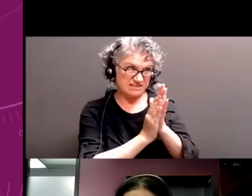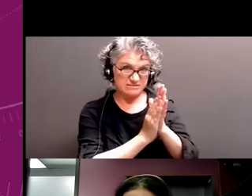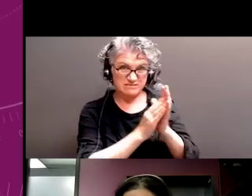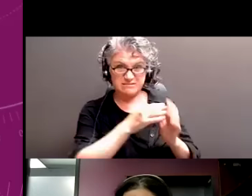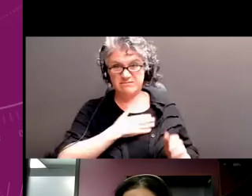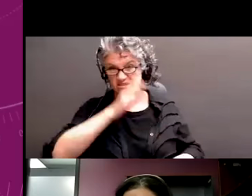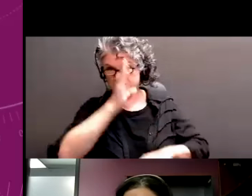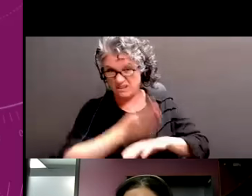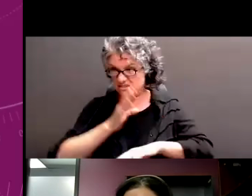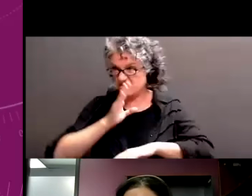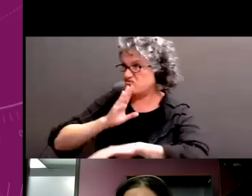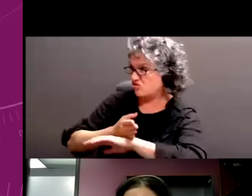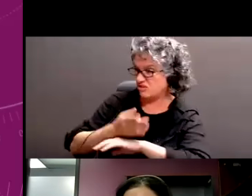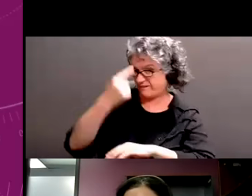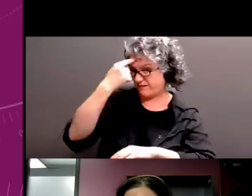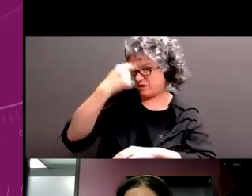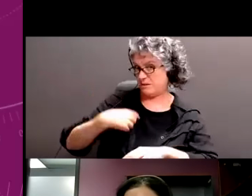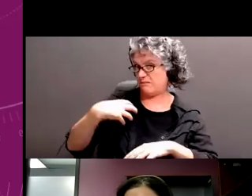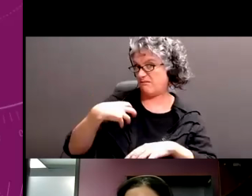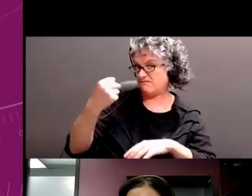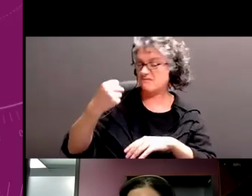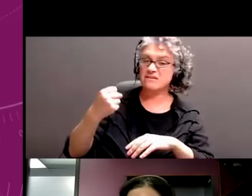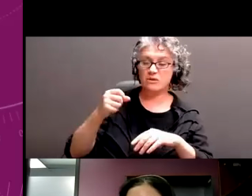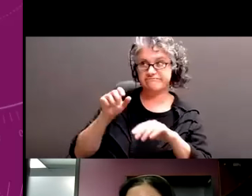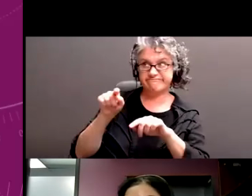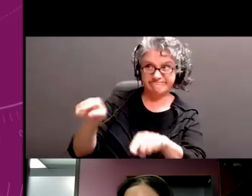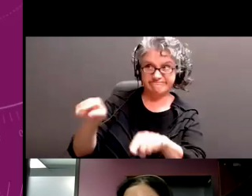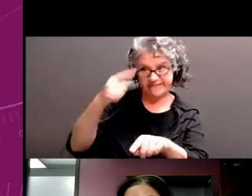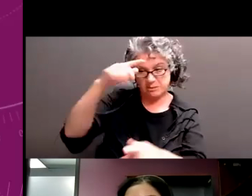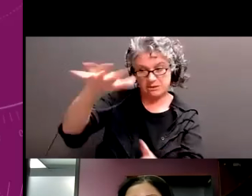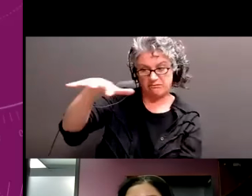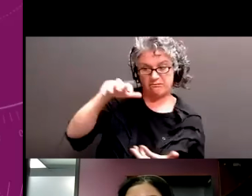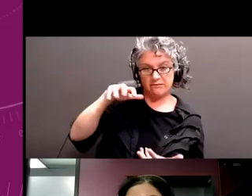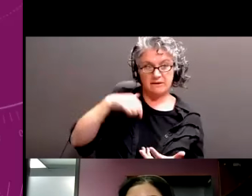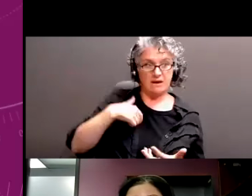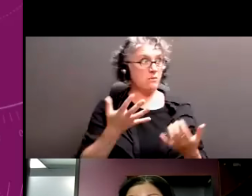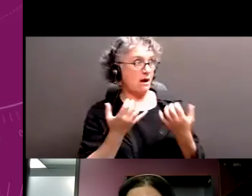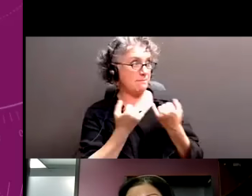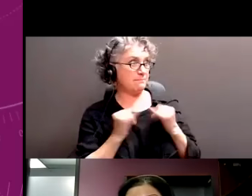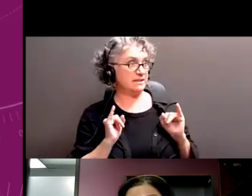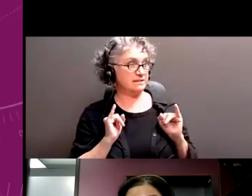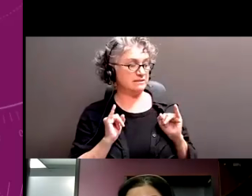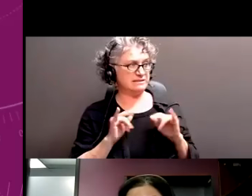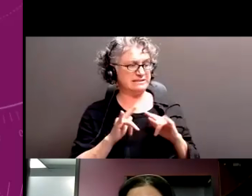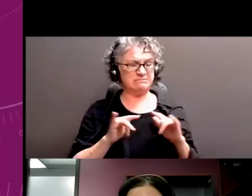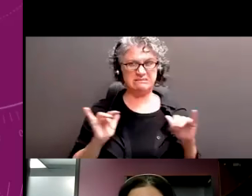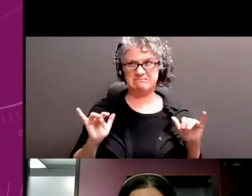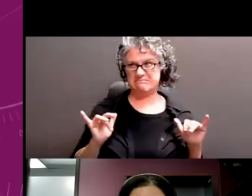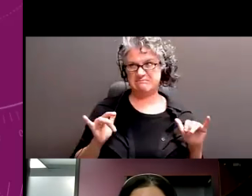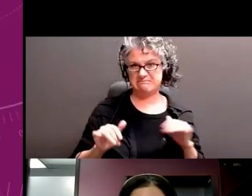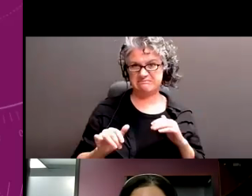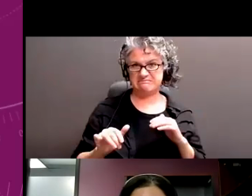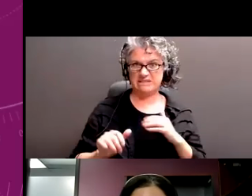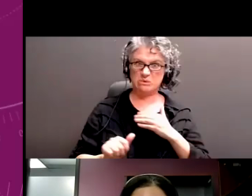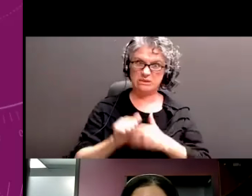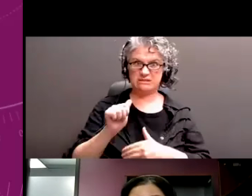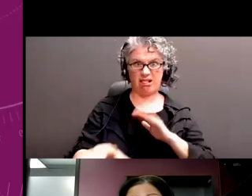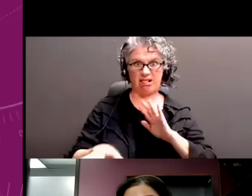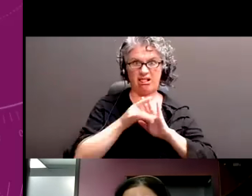grocery store for me? So, you know, in one way, I want to be independent, but but I'm concerned about my risk of contracting